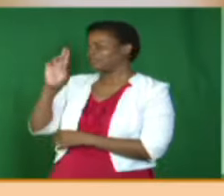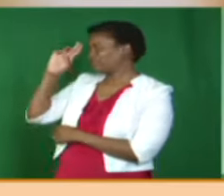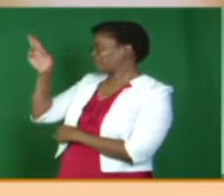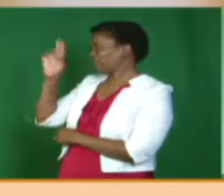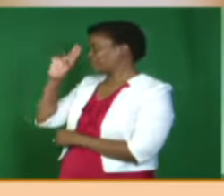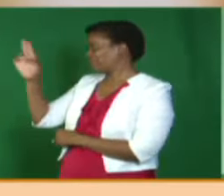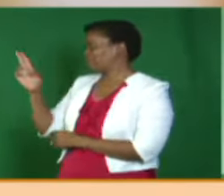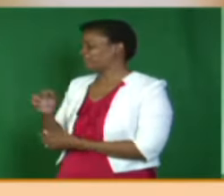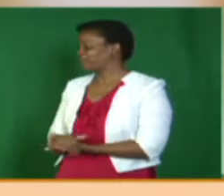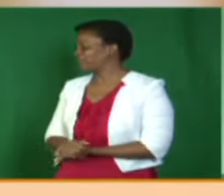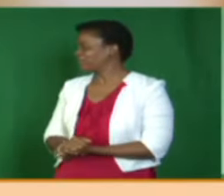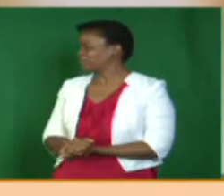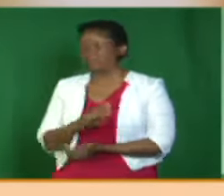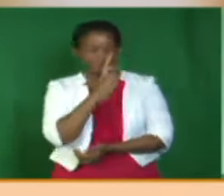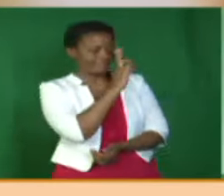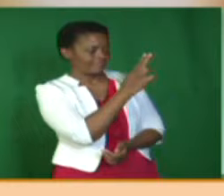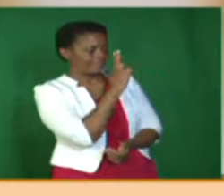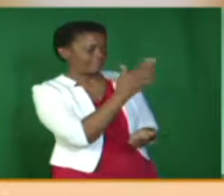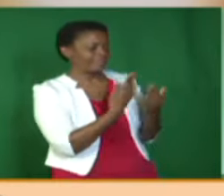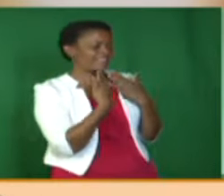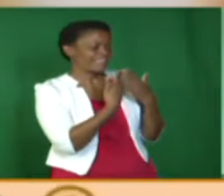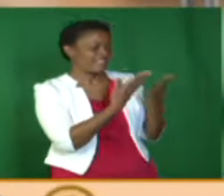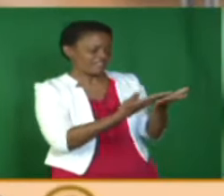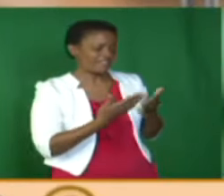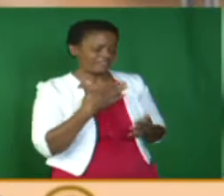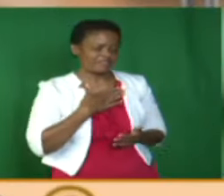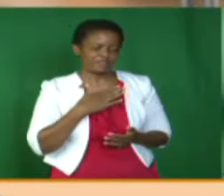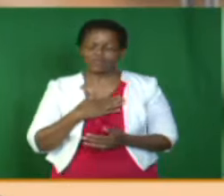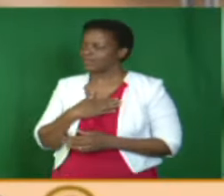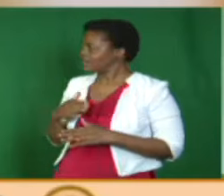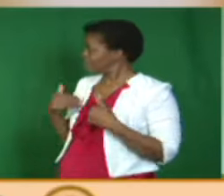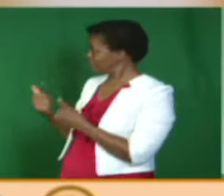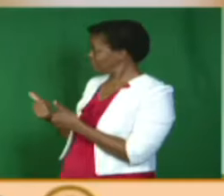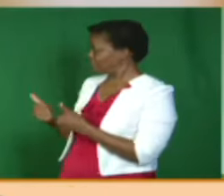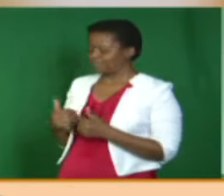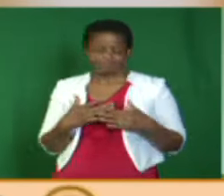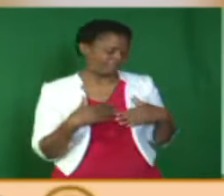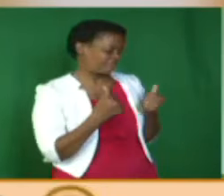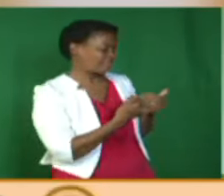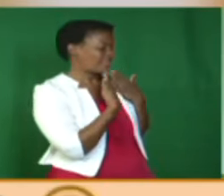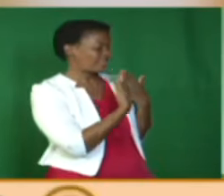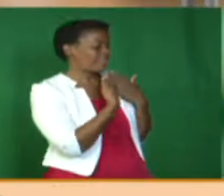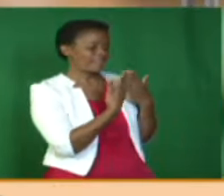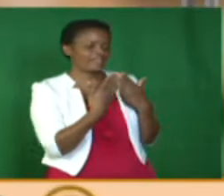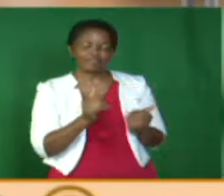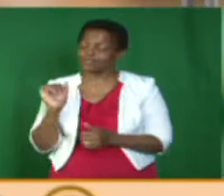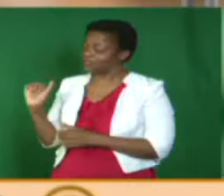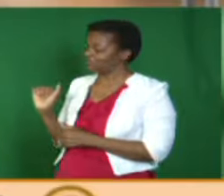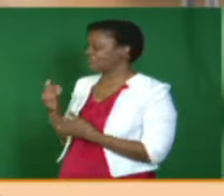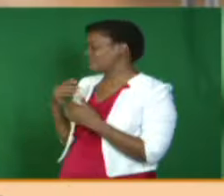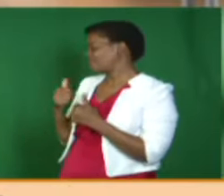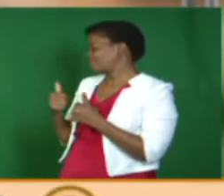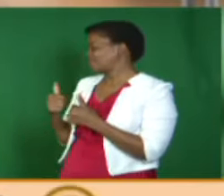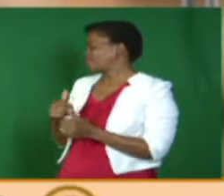welcome. Good afternoon. Thank you for welcoming me, Lerato. How are you today? I'm fine, thank you. How are you? I'm all right. So please can